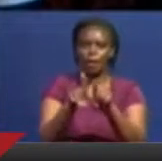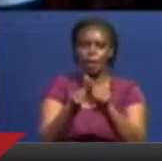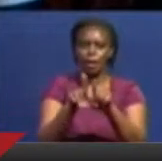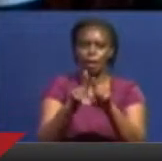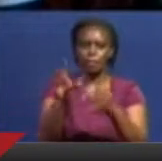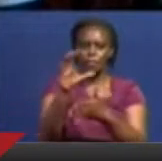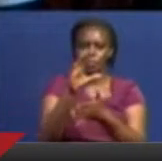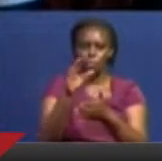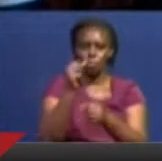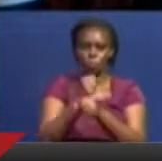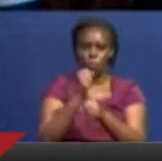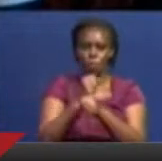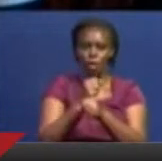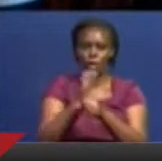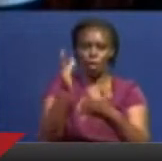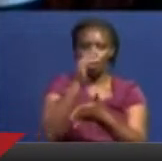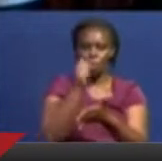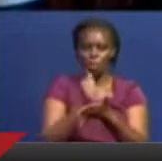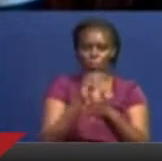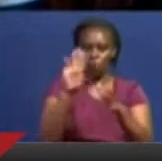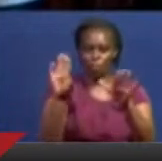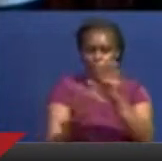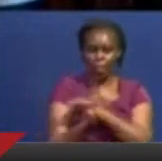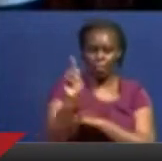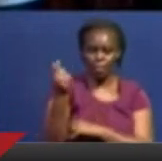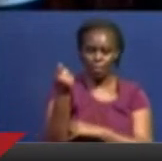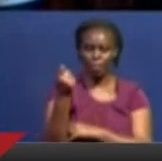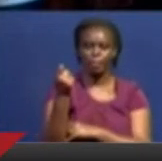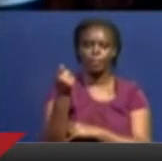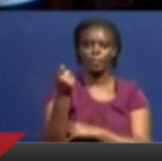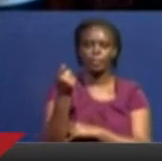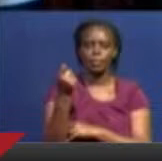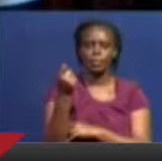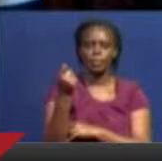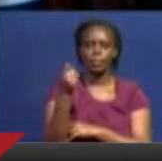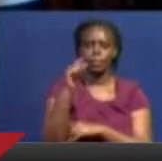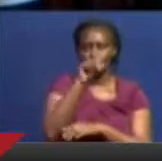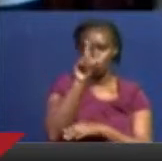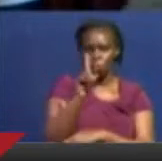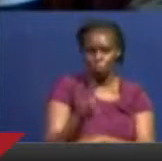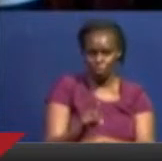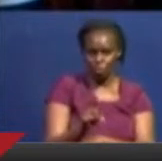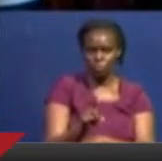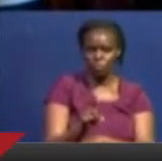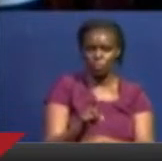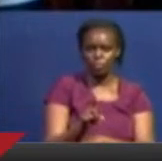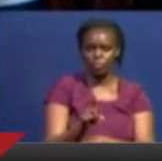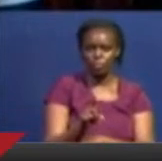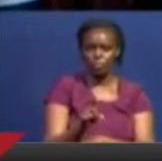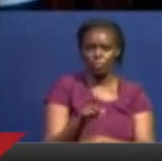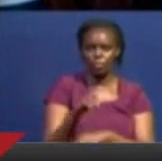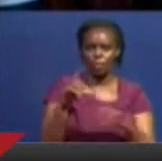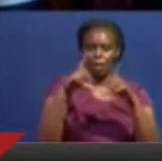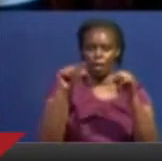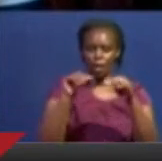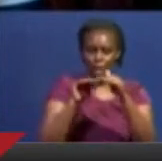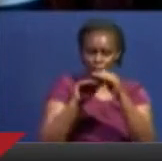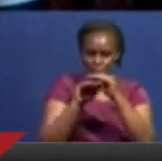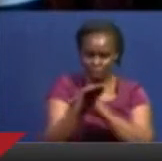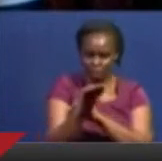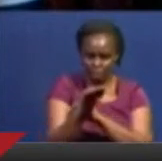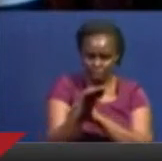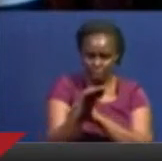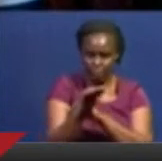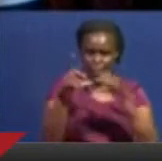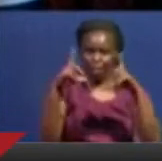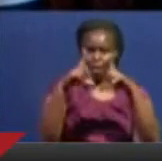the office of the Deputy President of the Republic of Kenya. That is the question. Now log in.